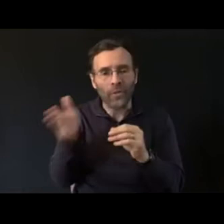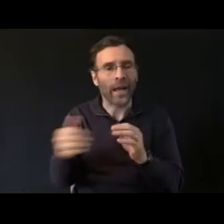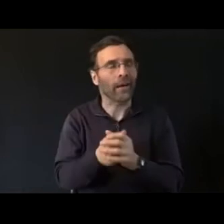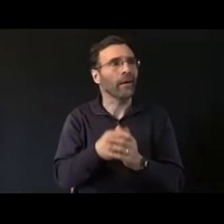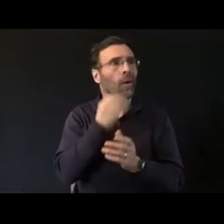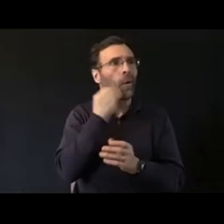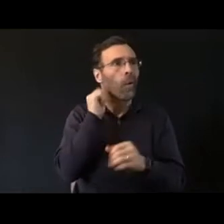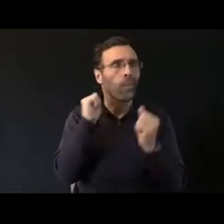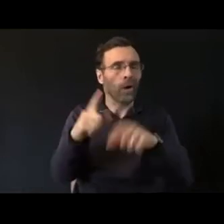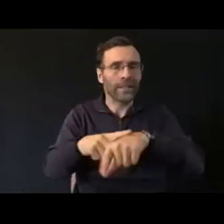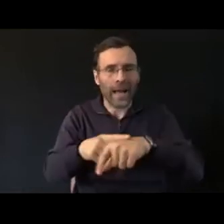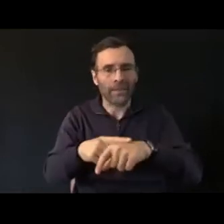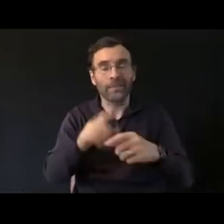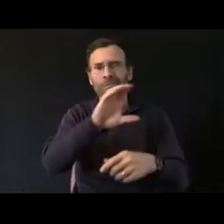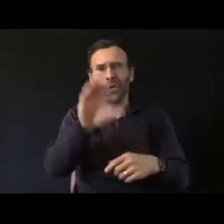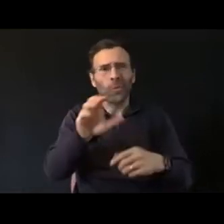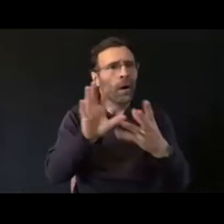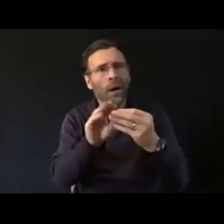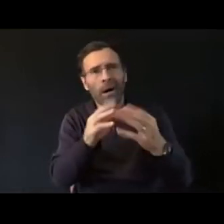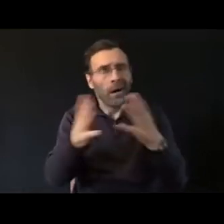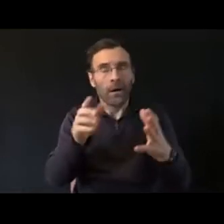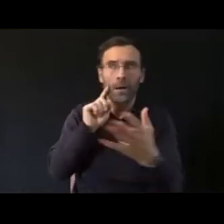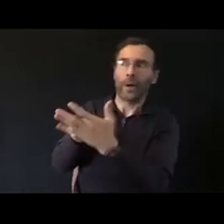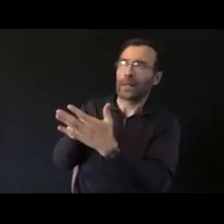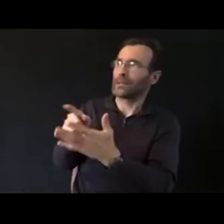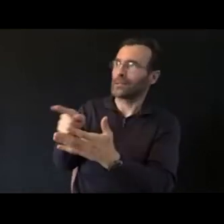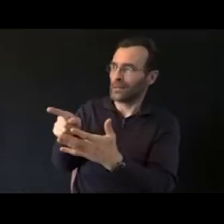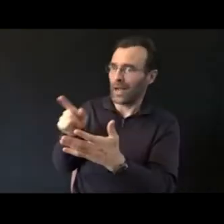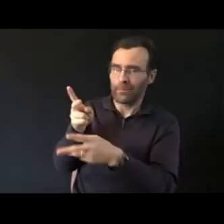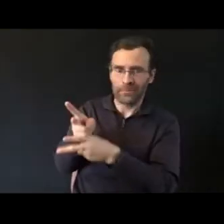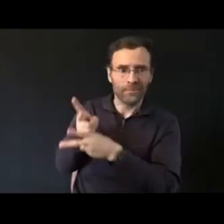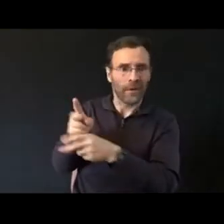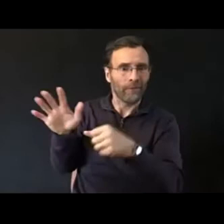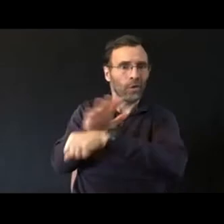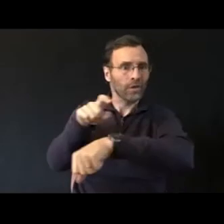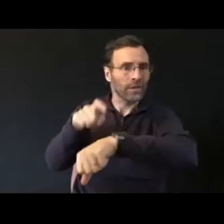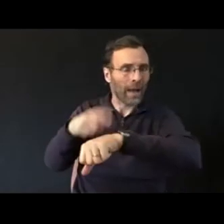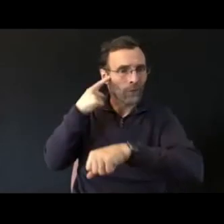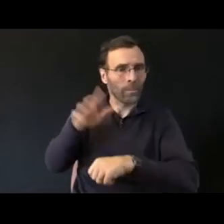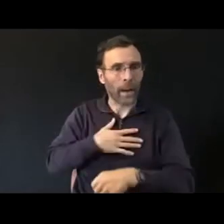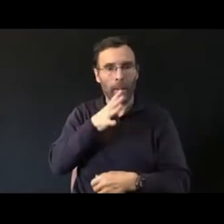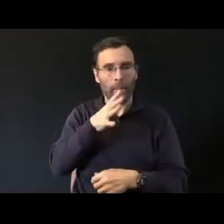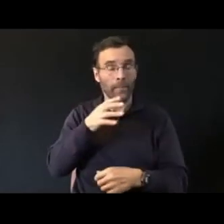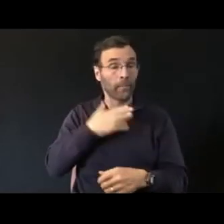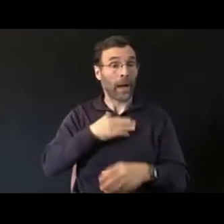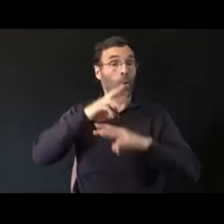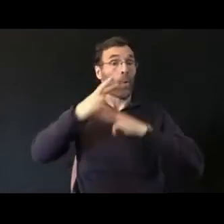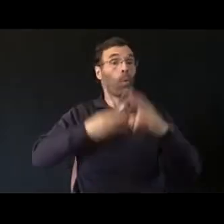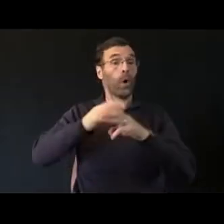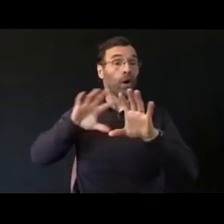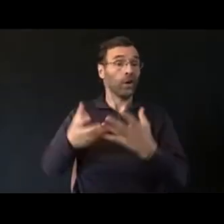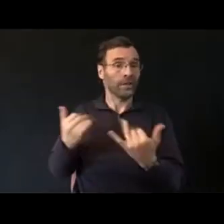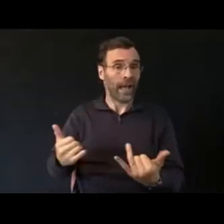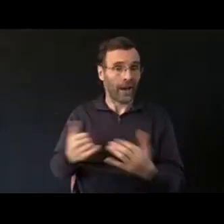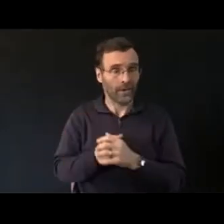all the time. And I recognized that, oh gosh, this is kind of my world now. Do I